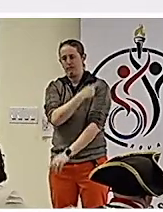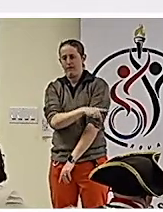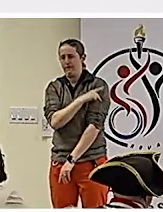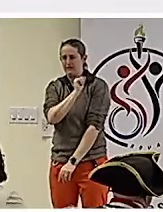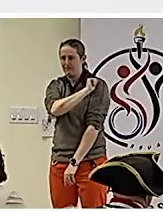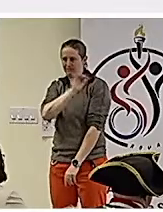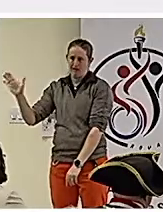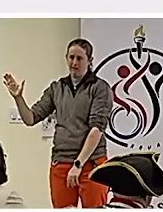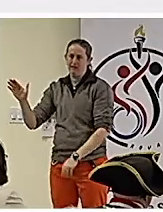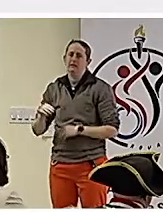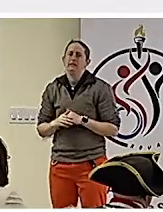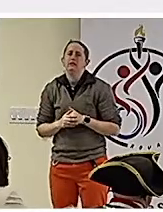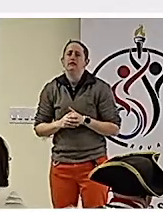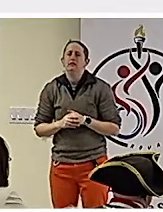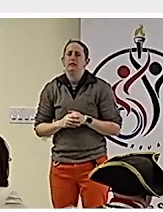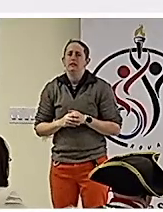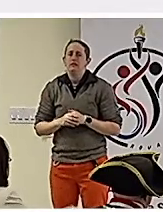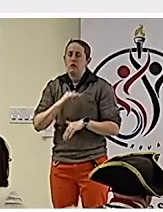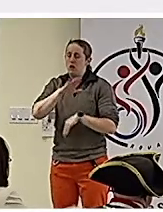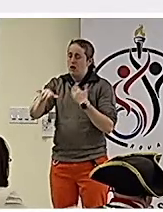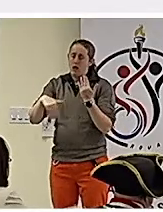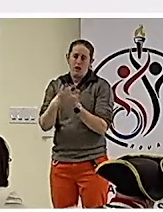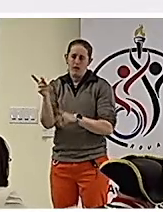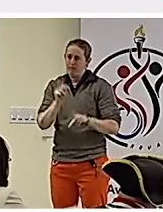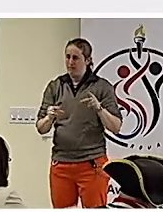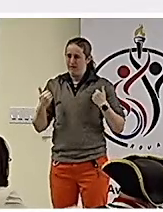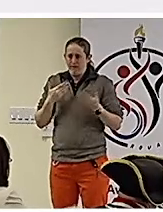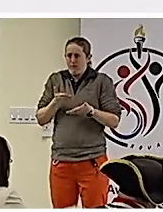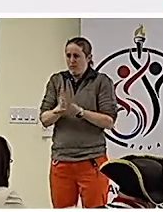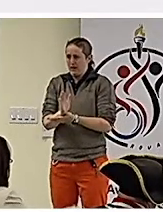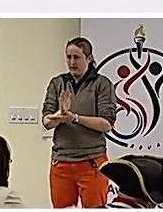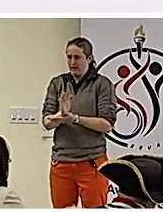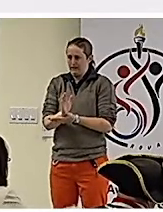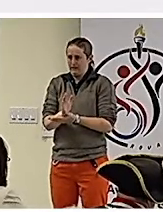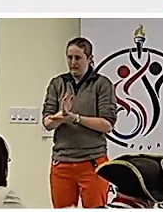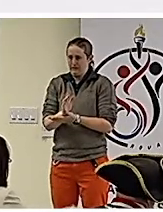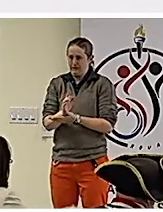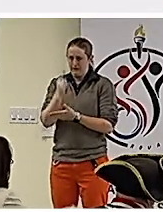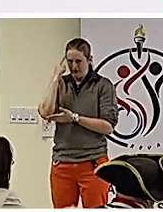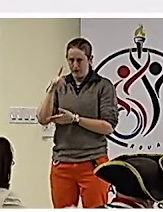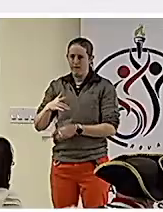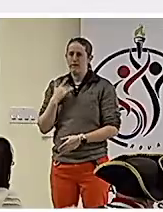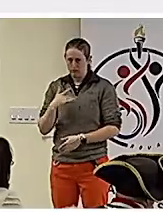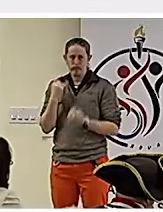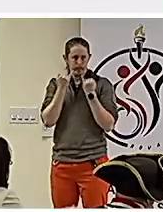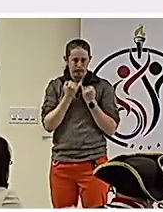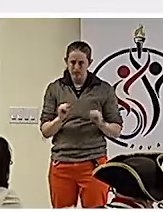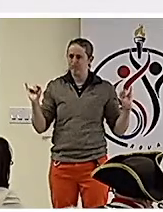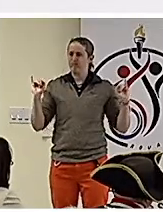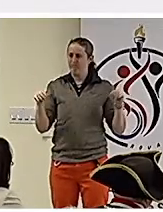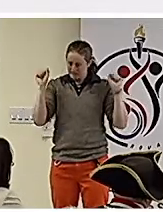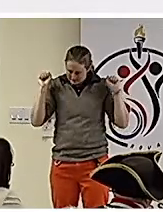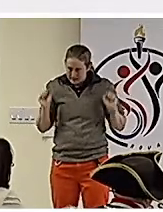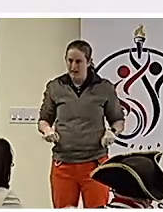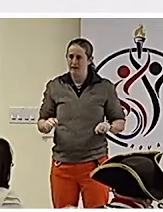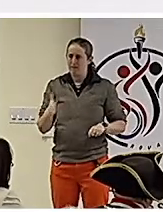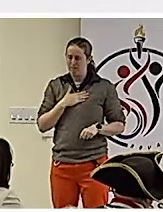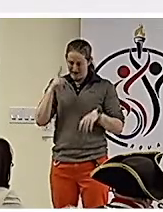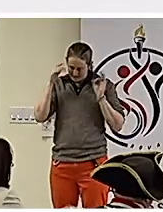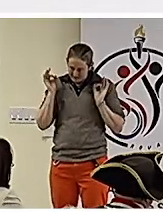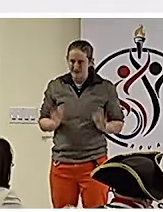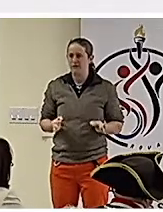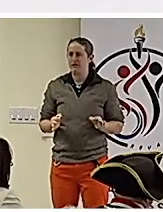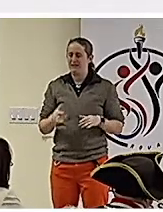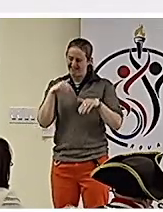NSLEO affirms that every person has the right to live with dignity, autonomy, and meaningful access to supports